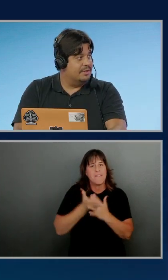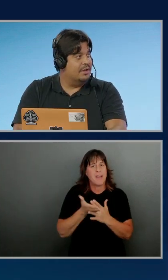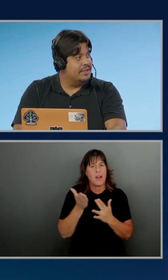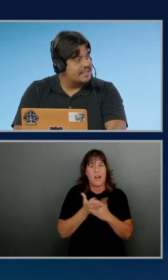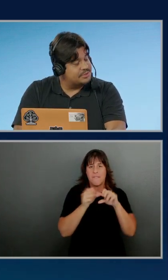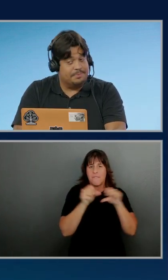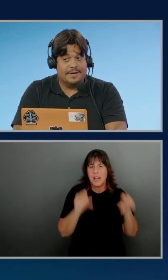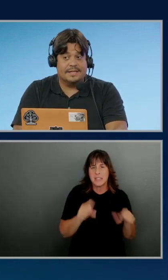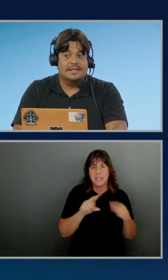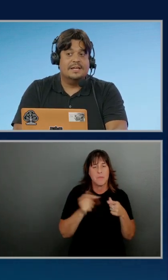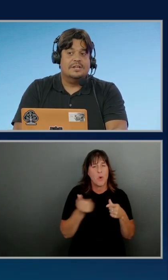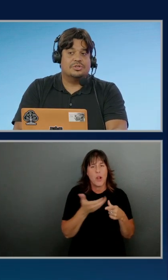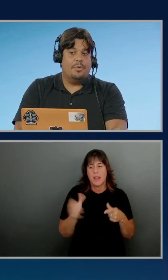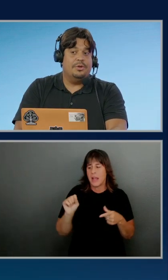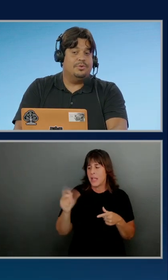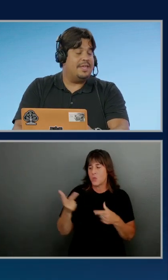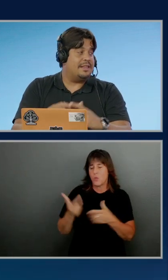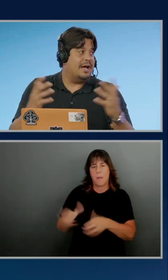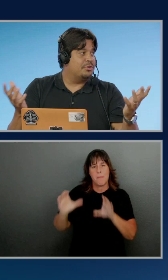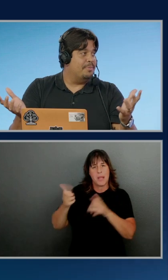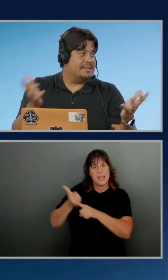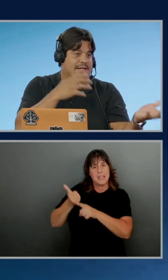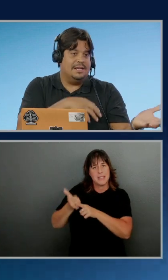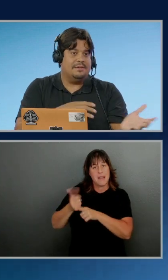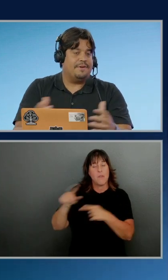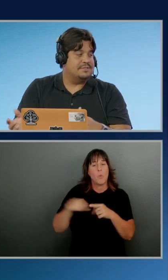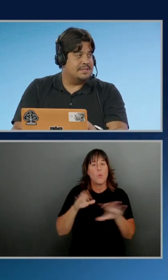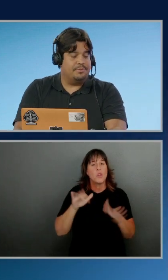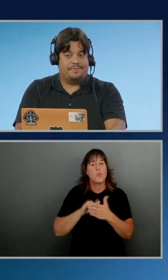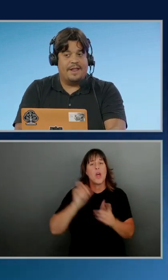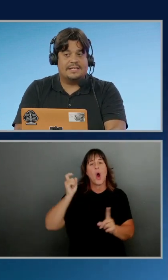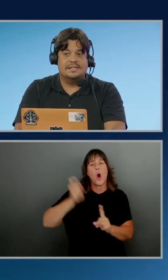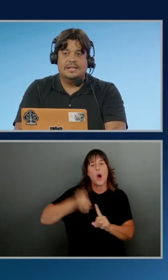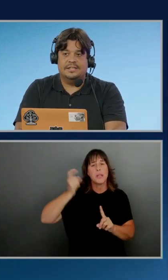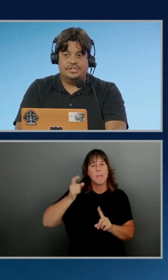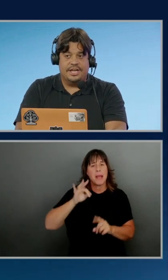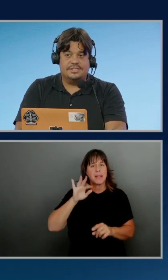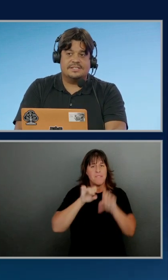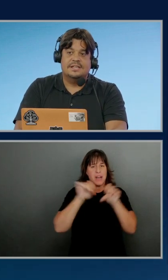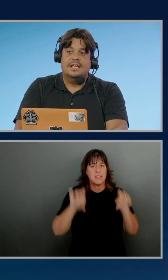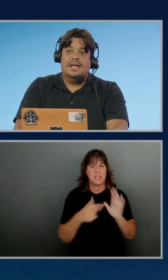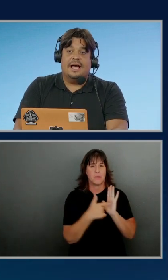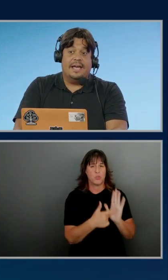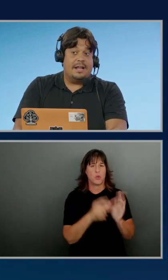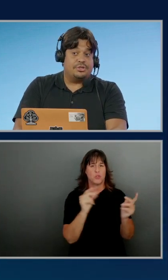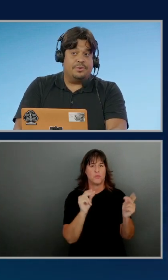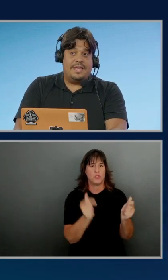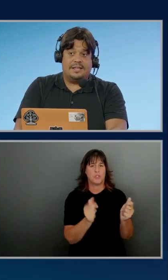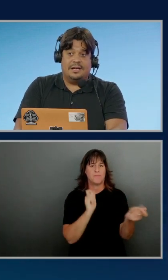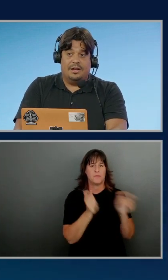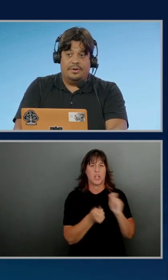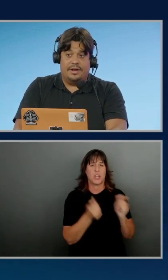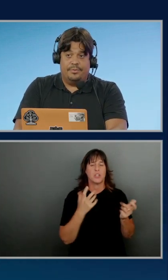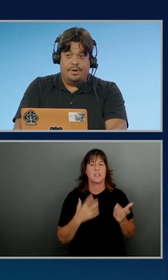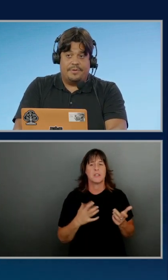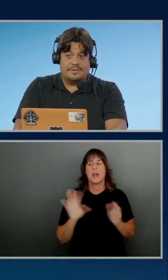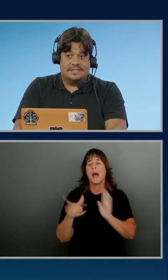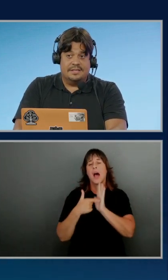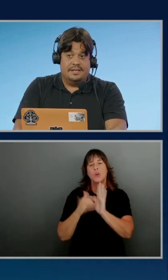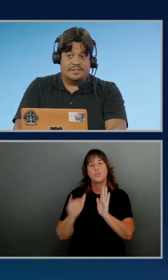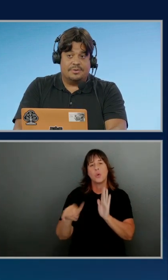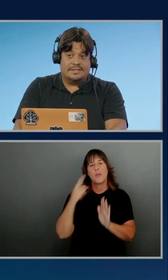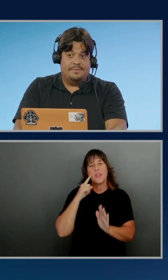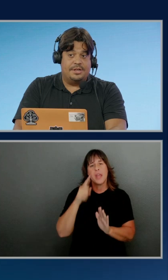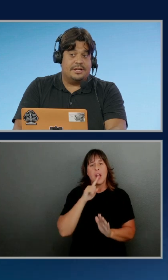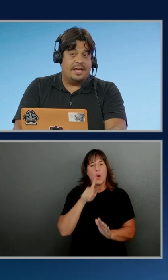object on the S3 bucket. So when you do that, automatically the file system will reflect the changes. And I'll show that on a real file